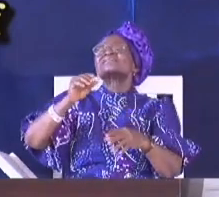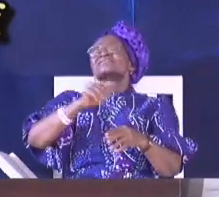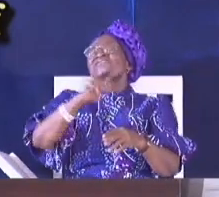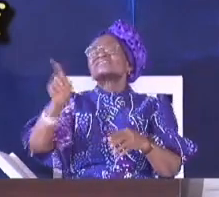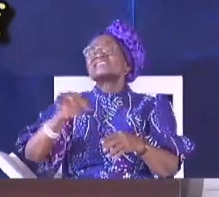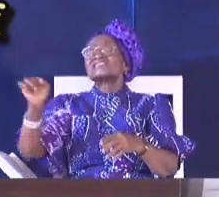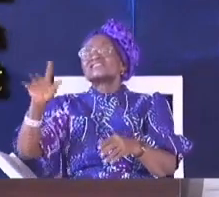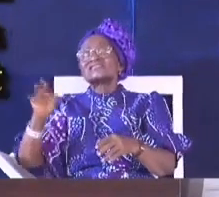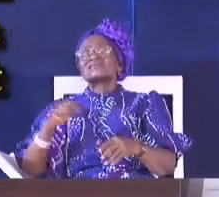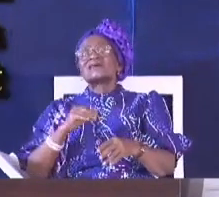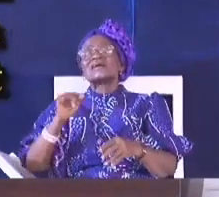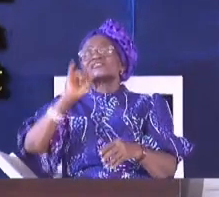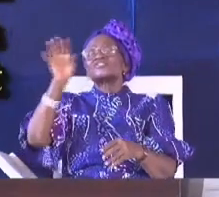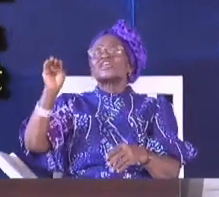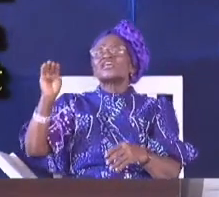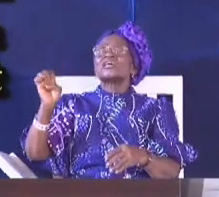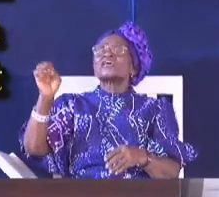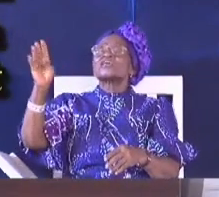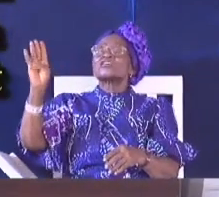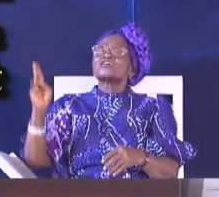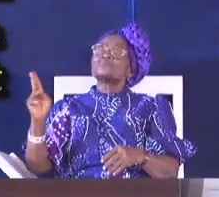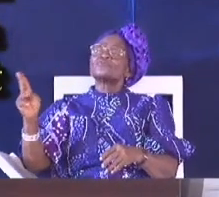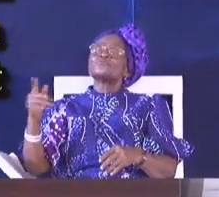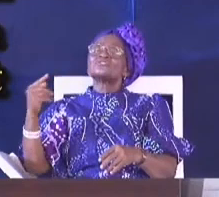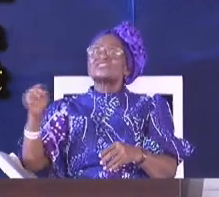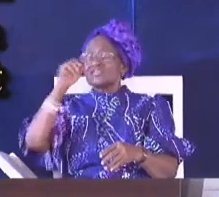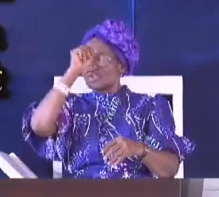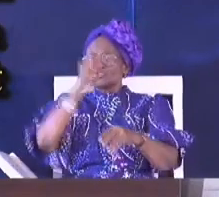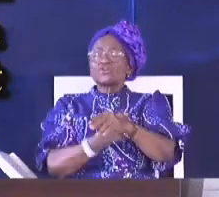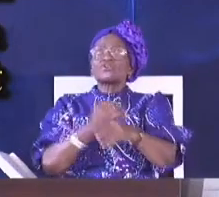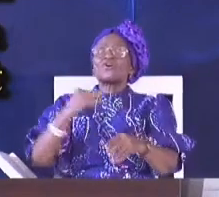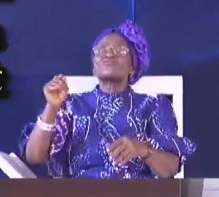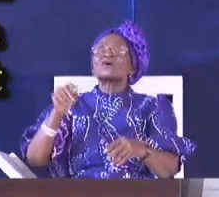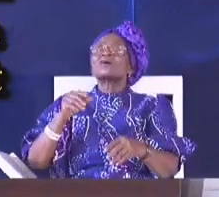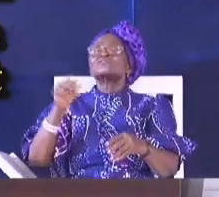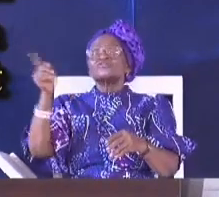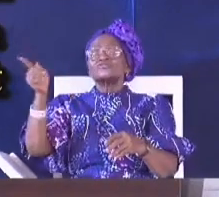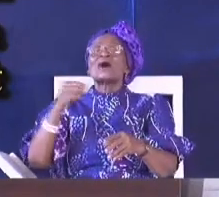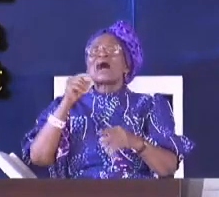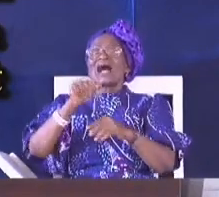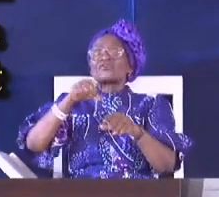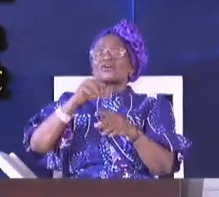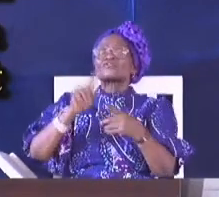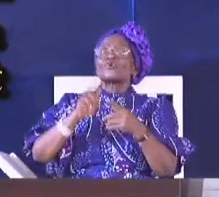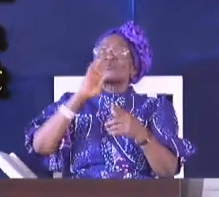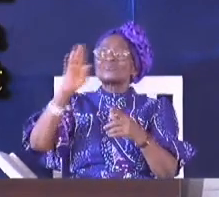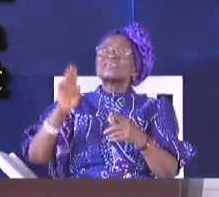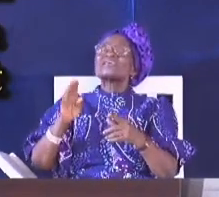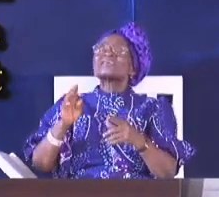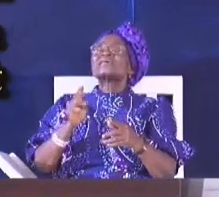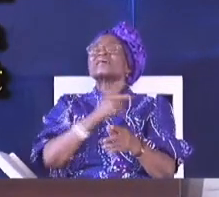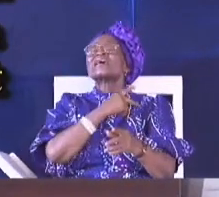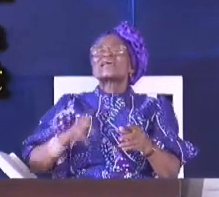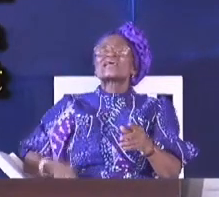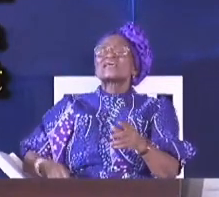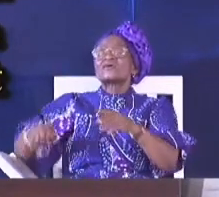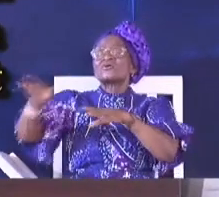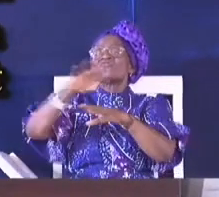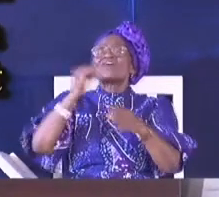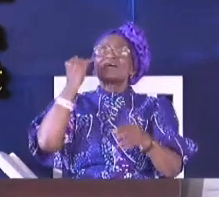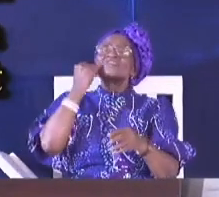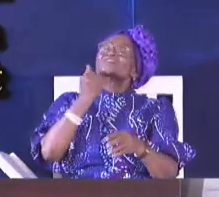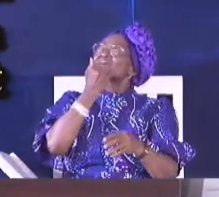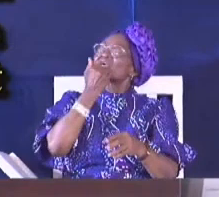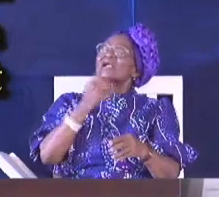And Jehu, the son of Nimshi, shall thou anoint to be king over Israel.